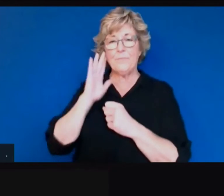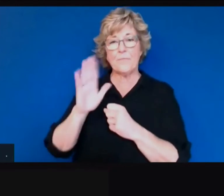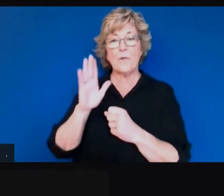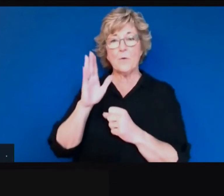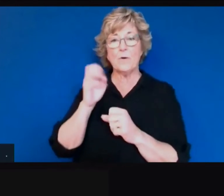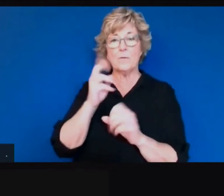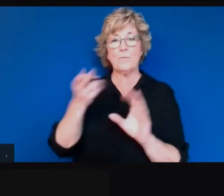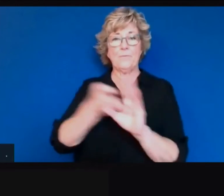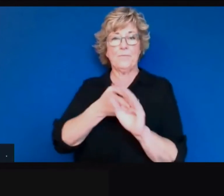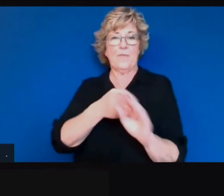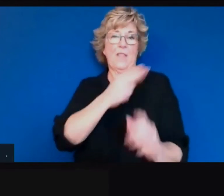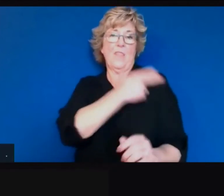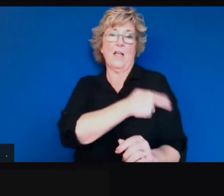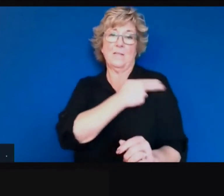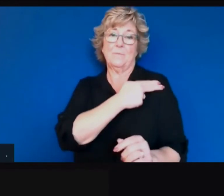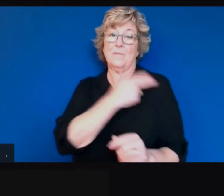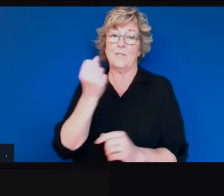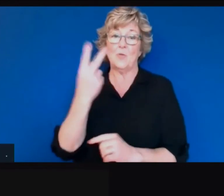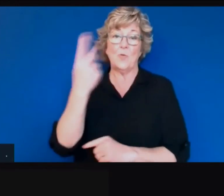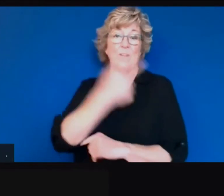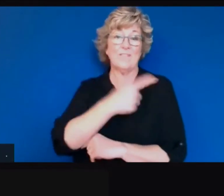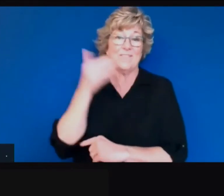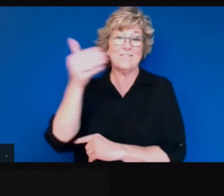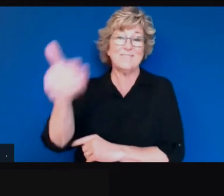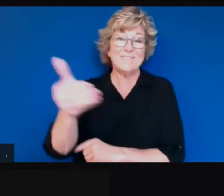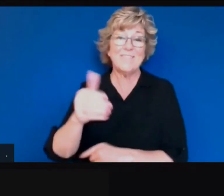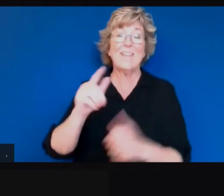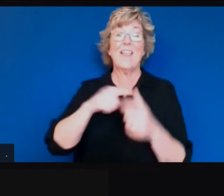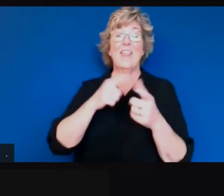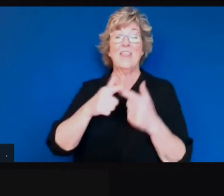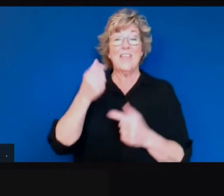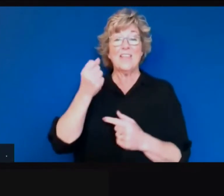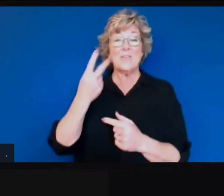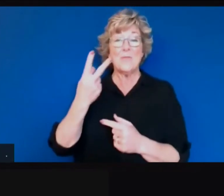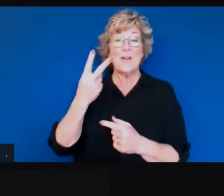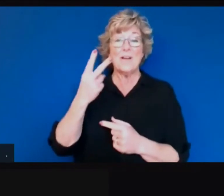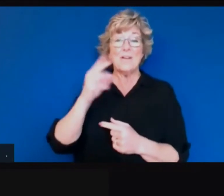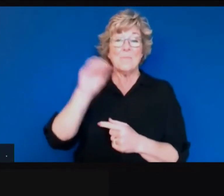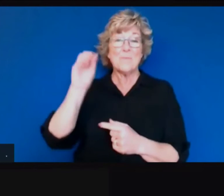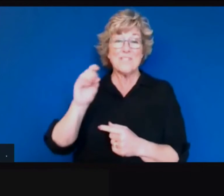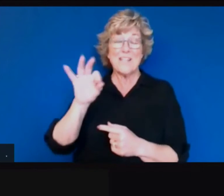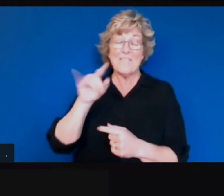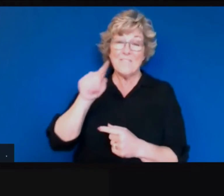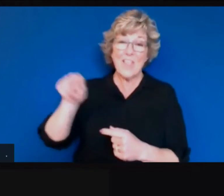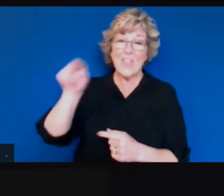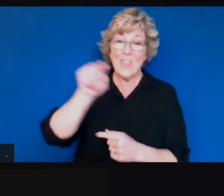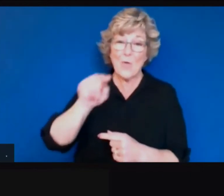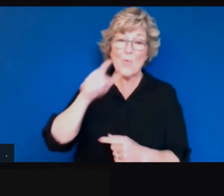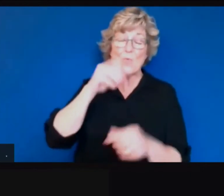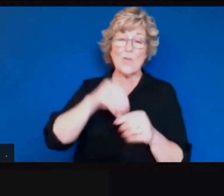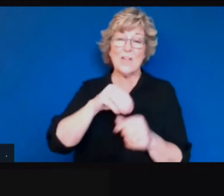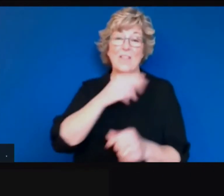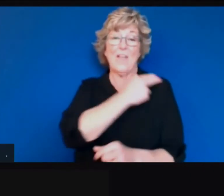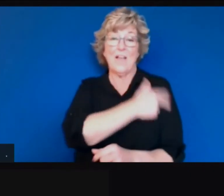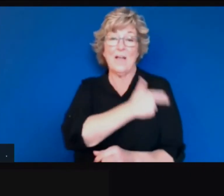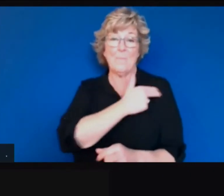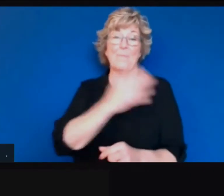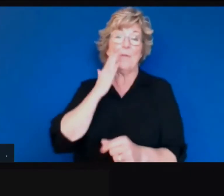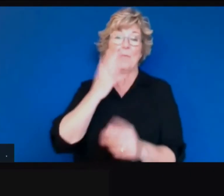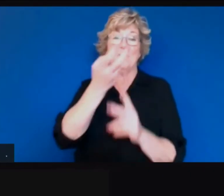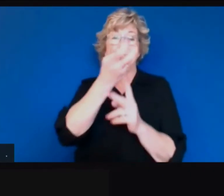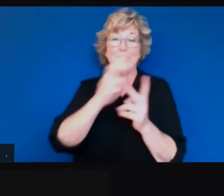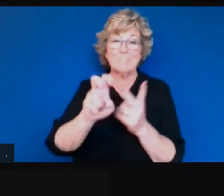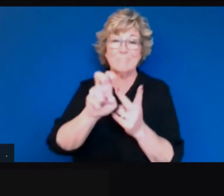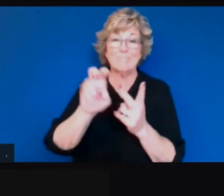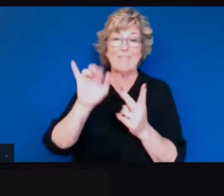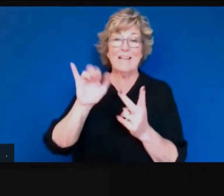hospitalized 12 days from now, and then 12% of those hospitalized patients will be admitted to the ICU